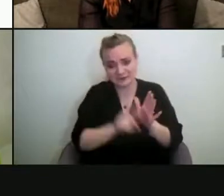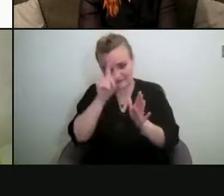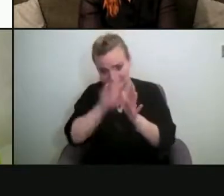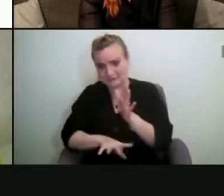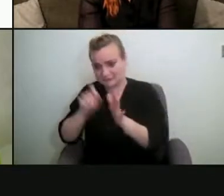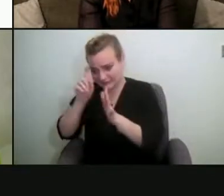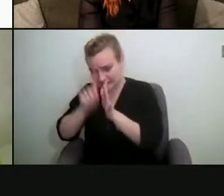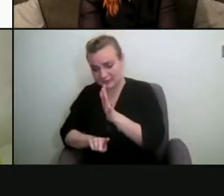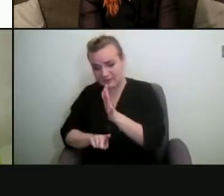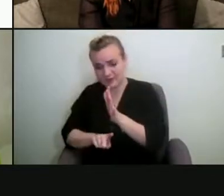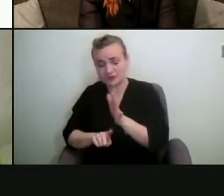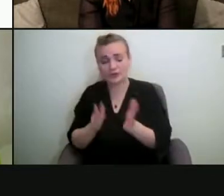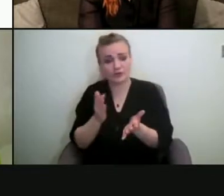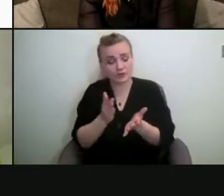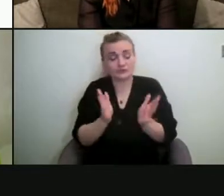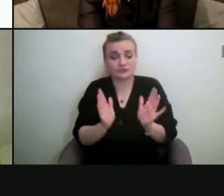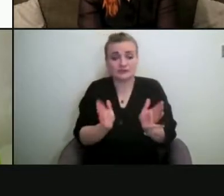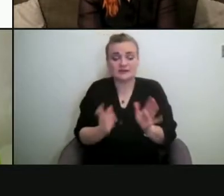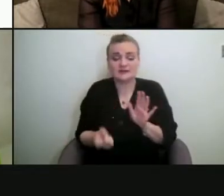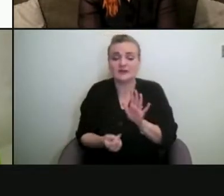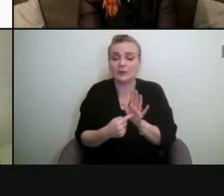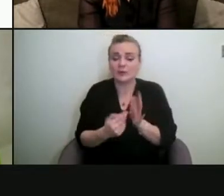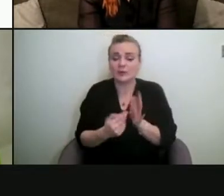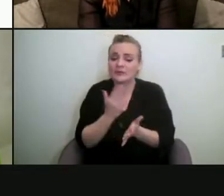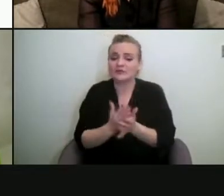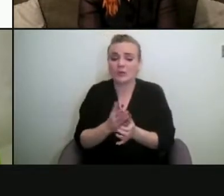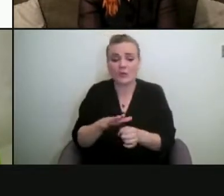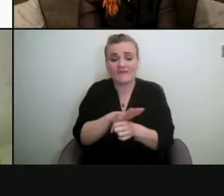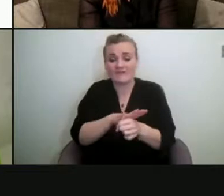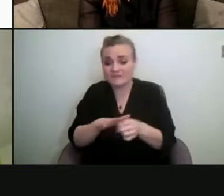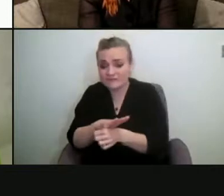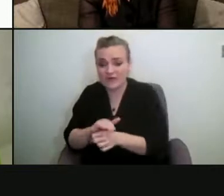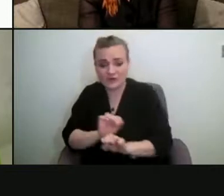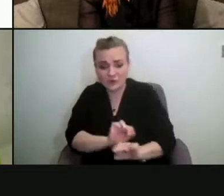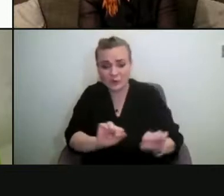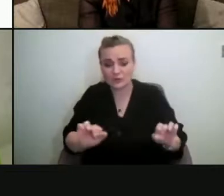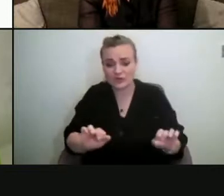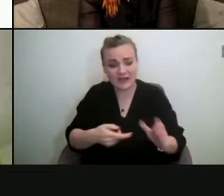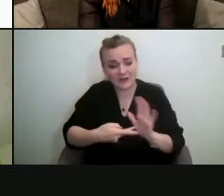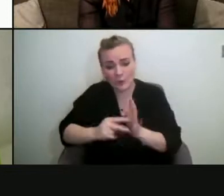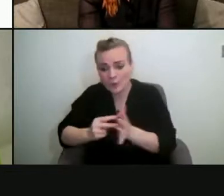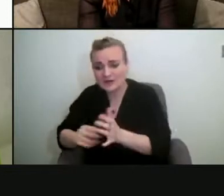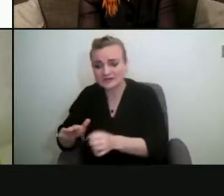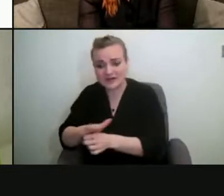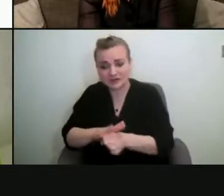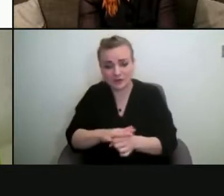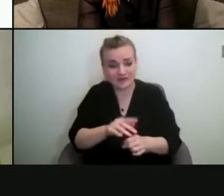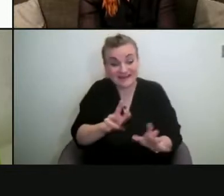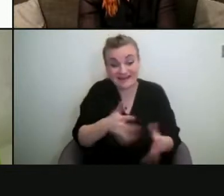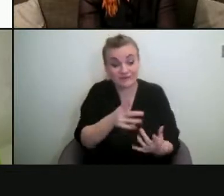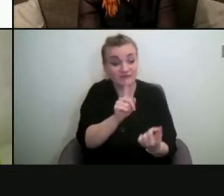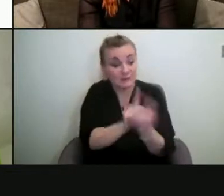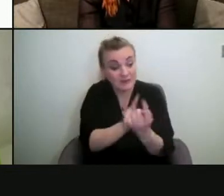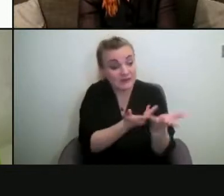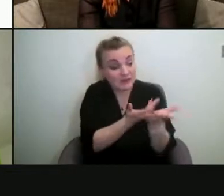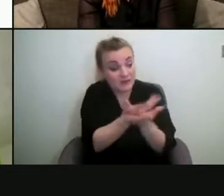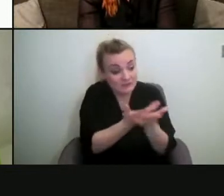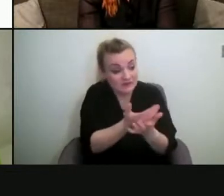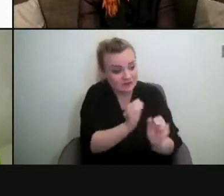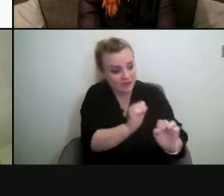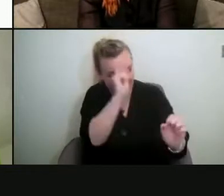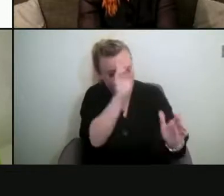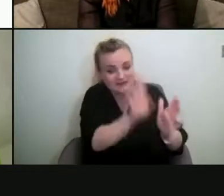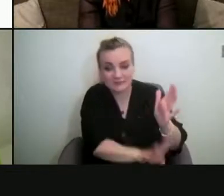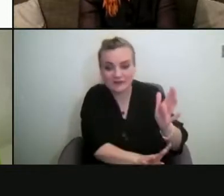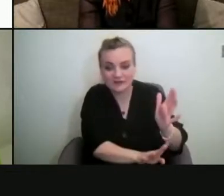important that organizations, you speak to as many different people as possible, because one person's